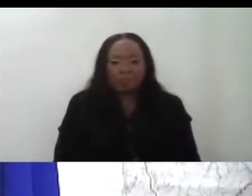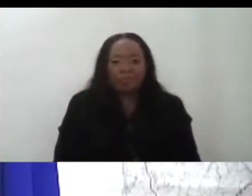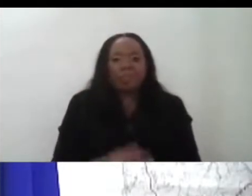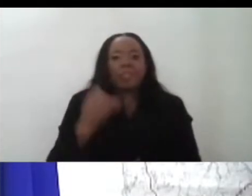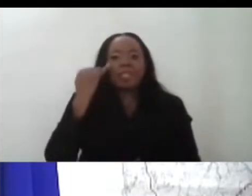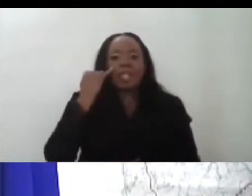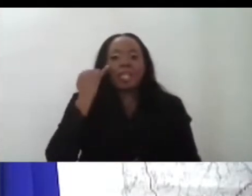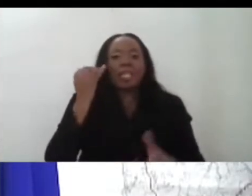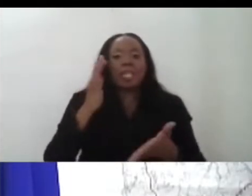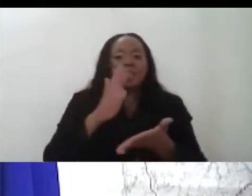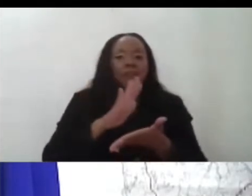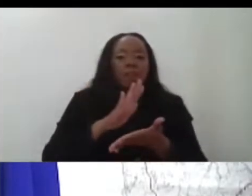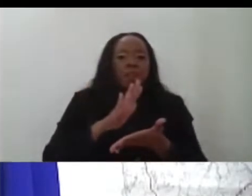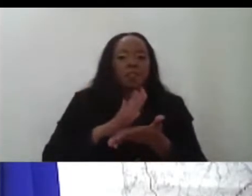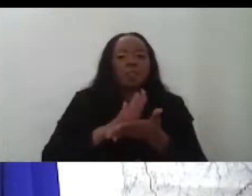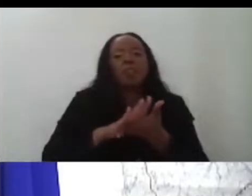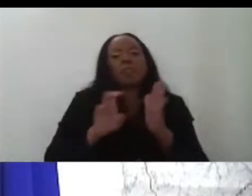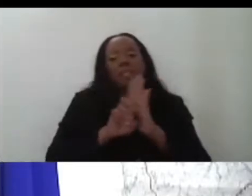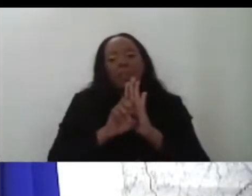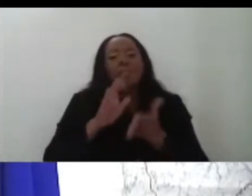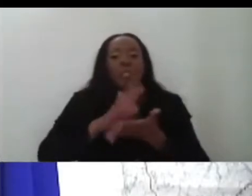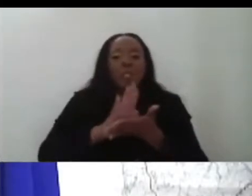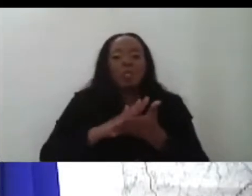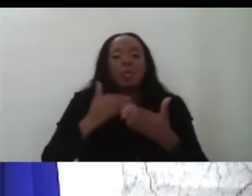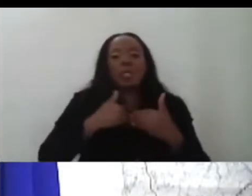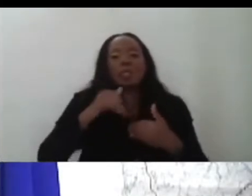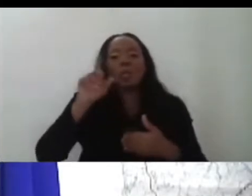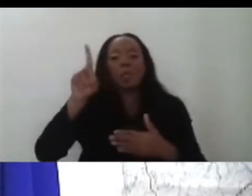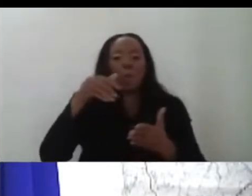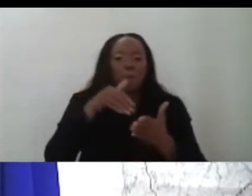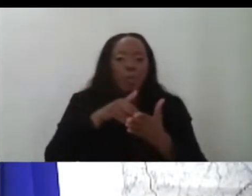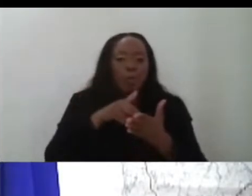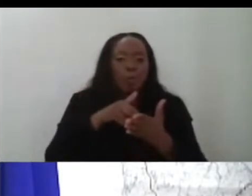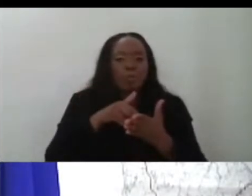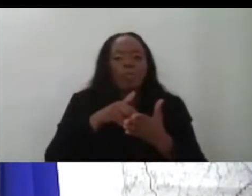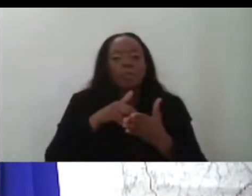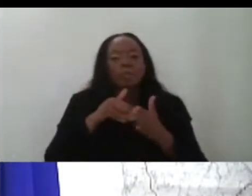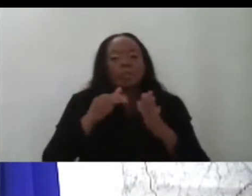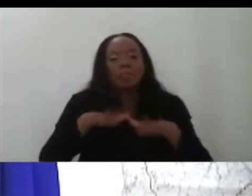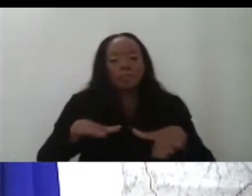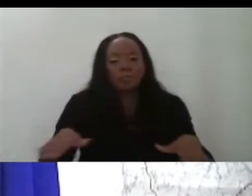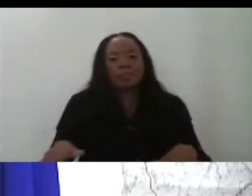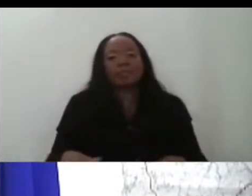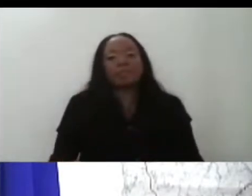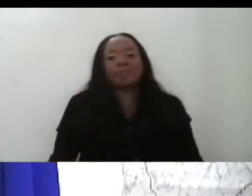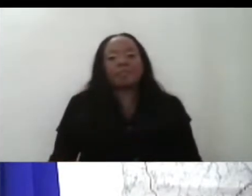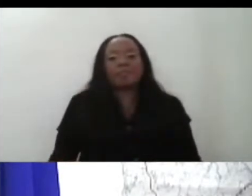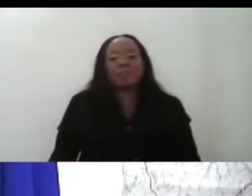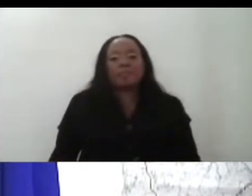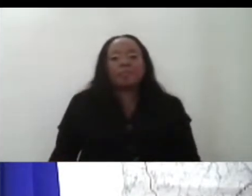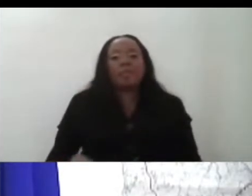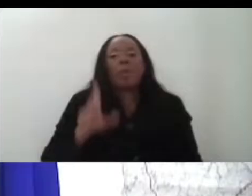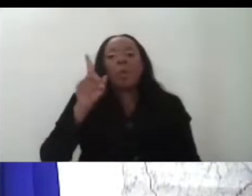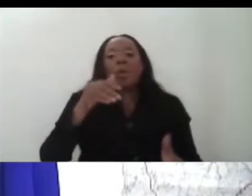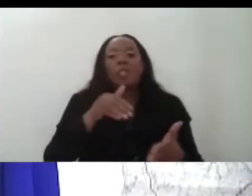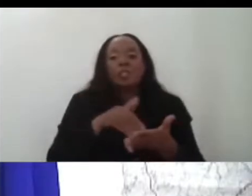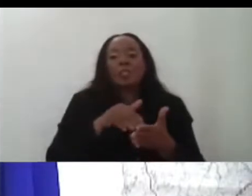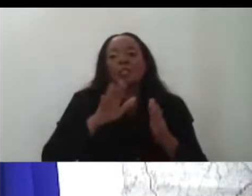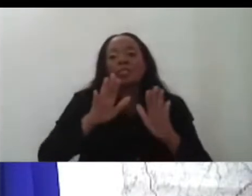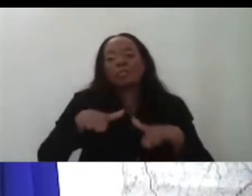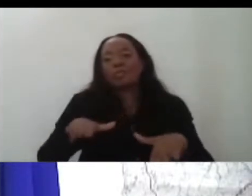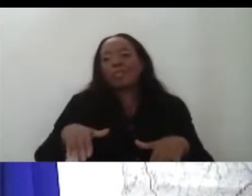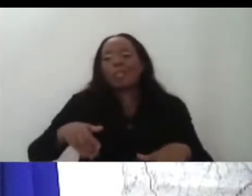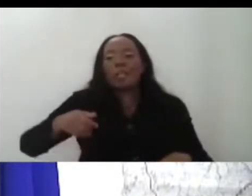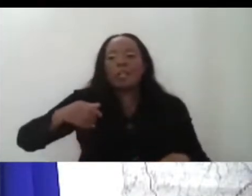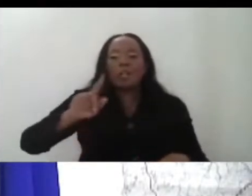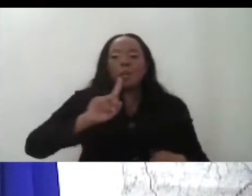operation, a school has 1,000 people, that's 1,000 children at will, running the pipe, flushing the toilet, using